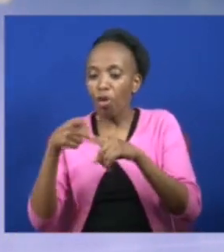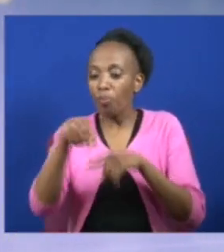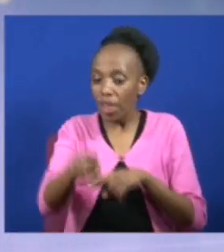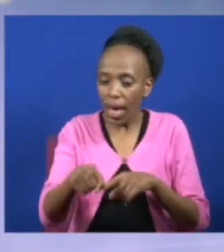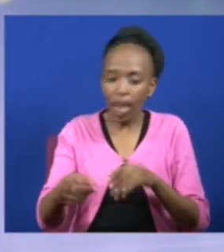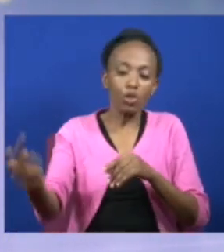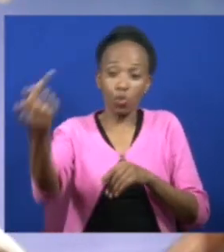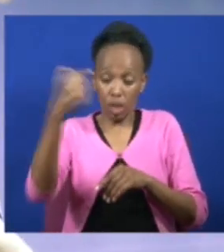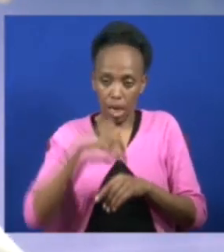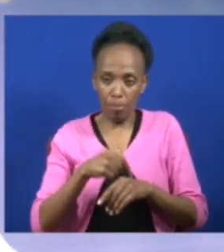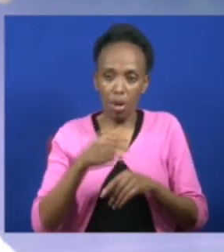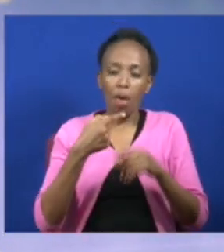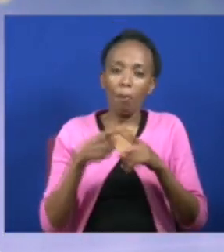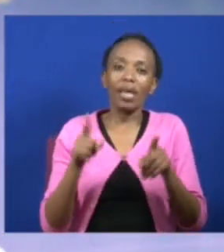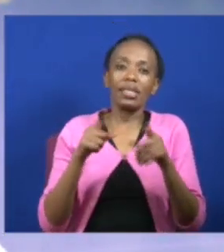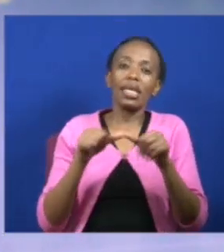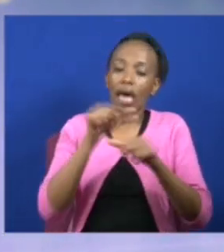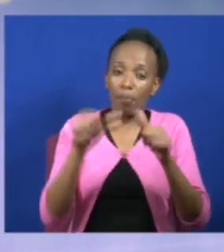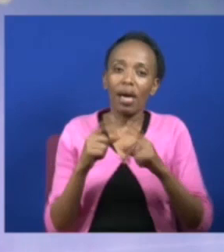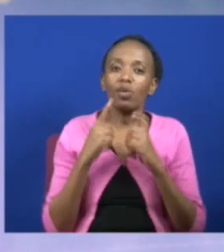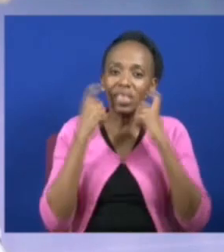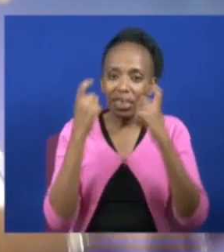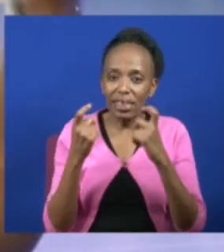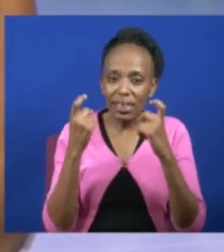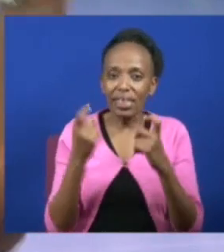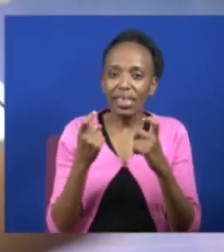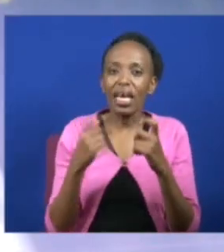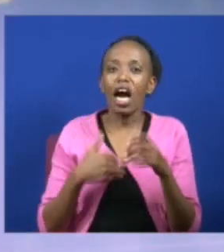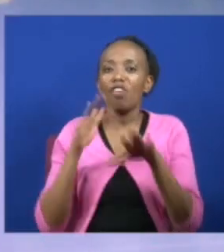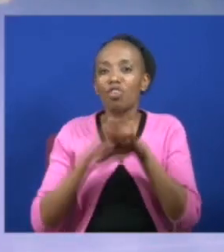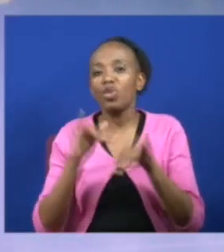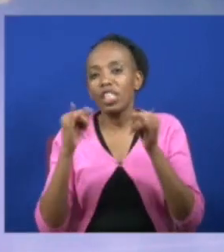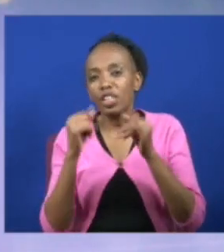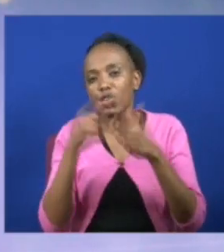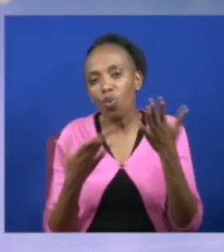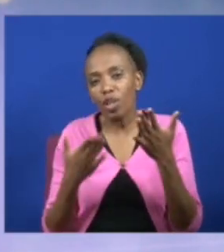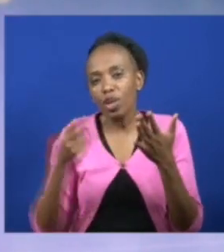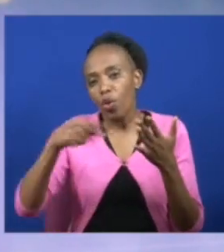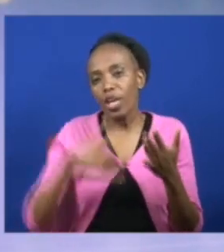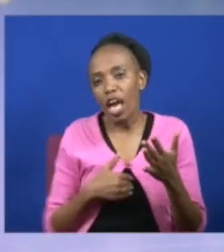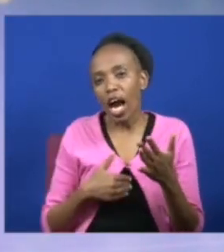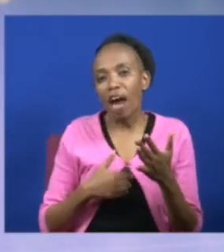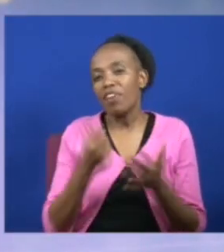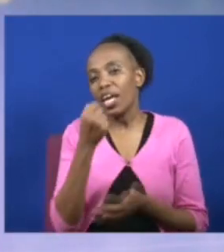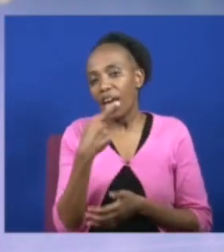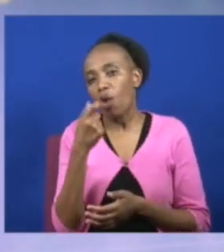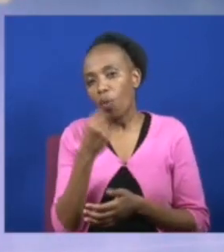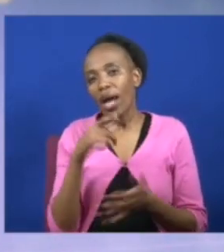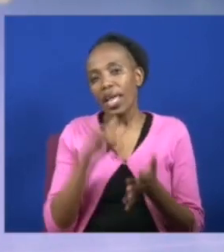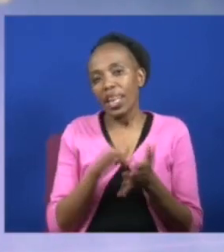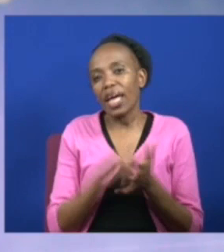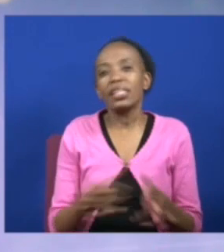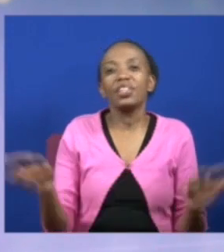us. But when it comes to the corona of sin, I have good news for you. We have a vaccine that